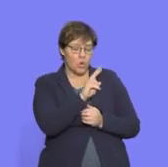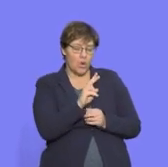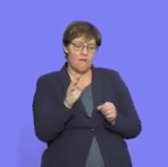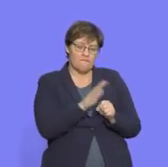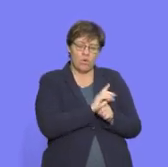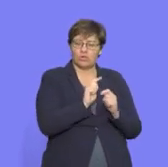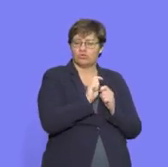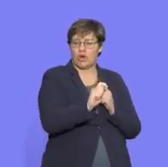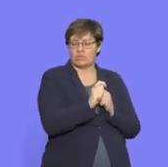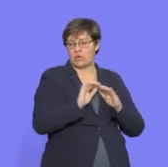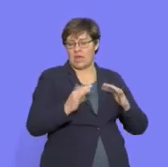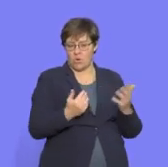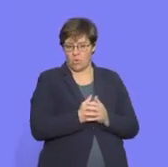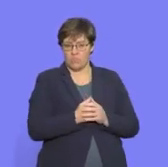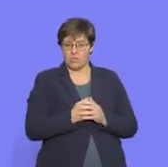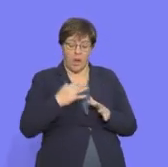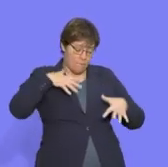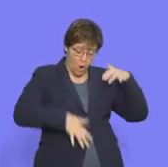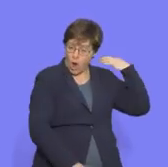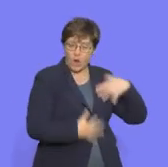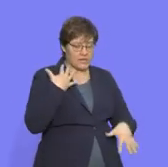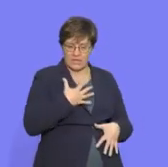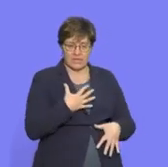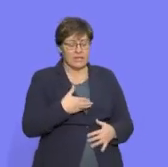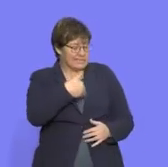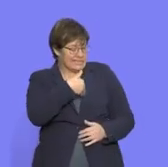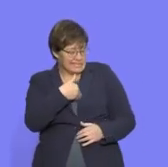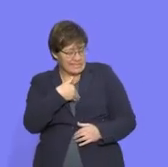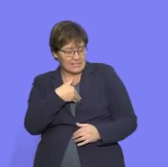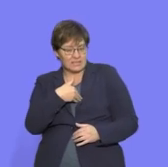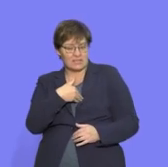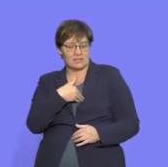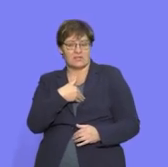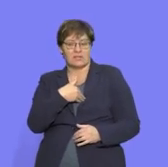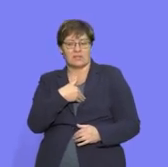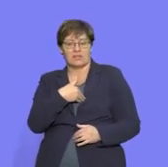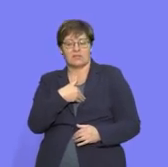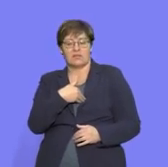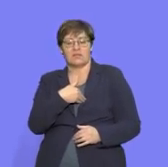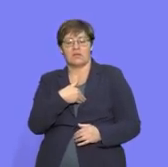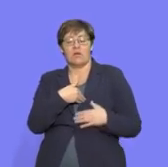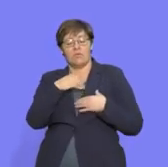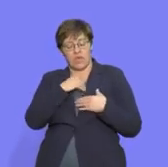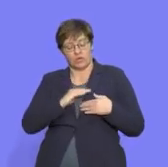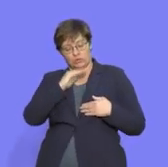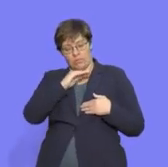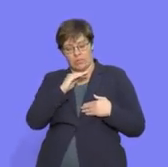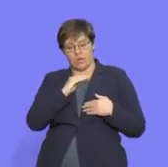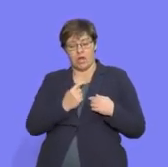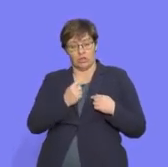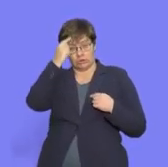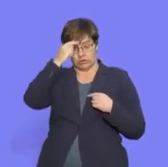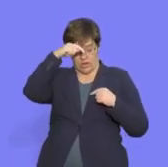transport. So it's not around the whole body. It's right, look here, in, top, bottom,